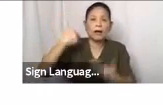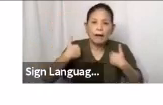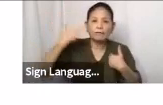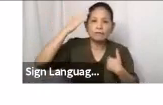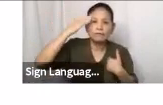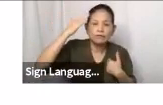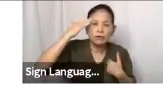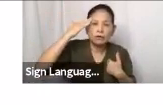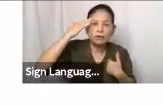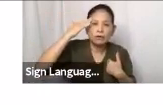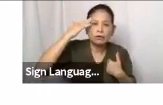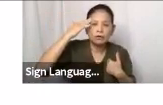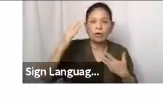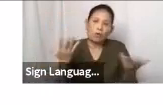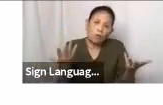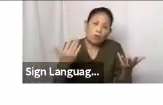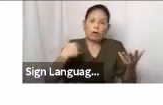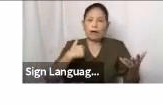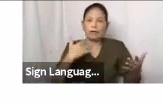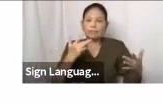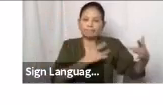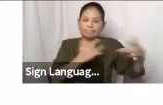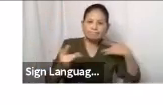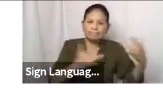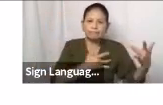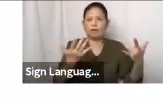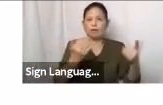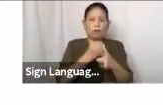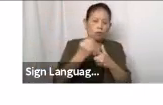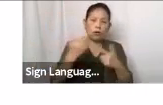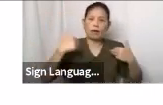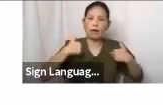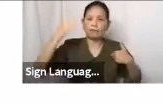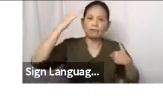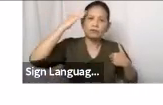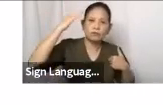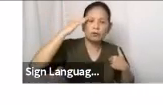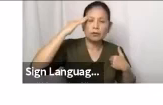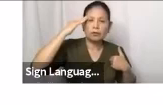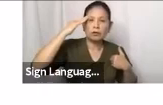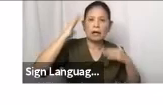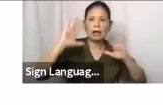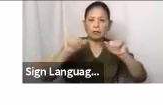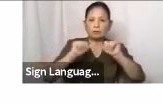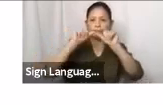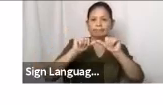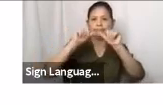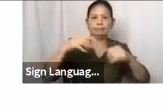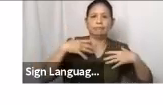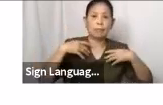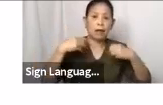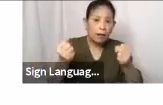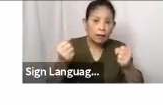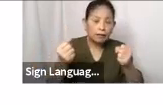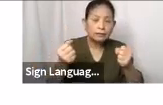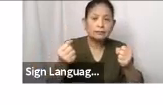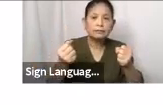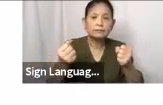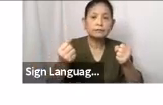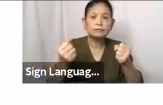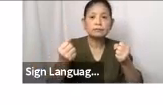have a little bit of concern and they have the knowledge how to maintain their health and about the, I would